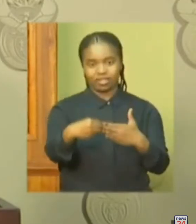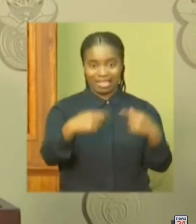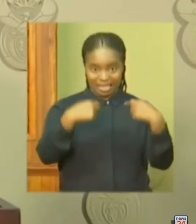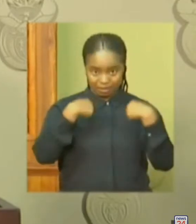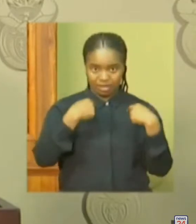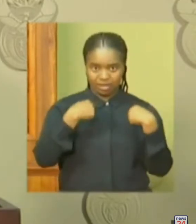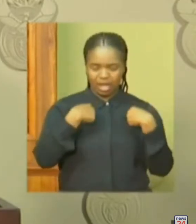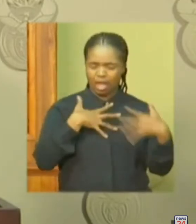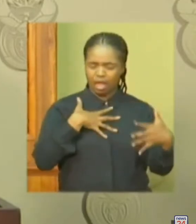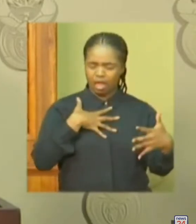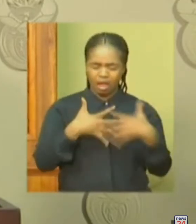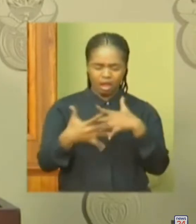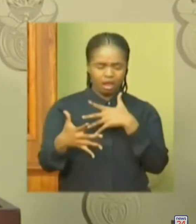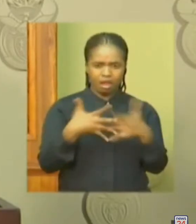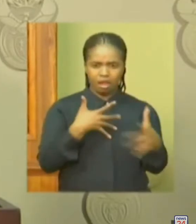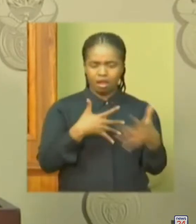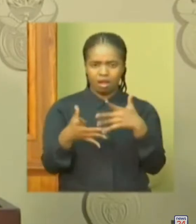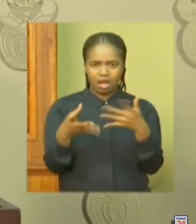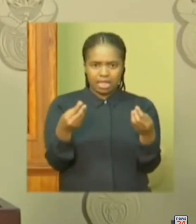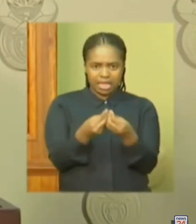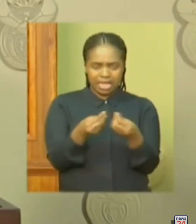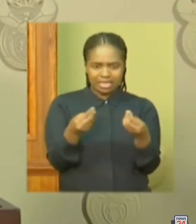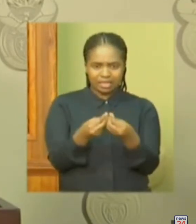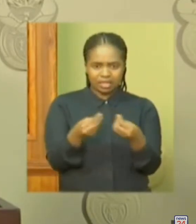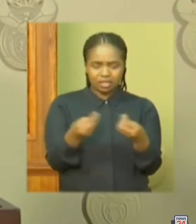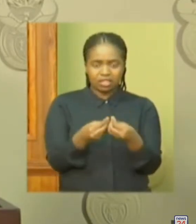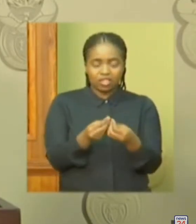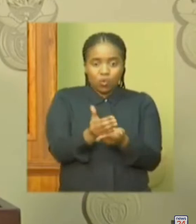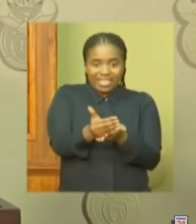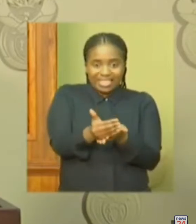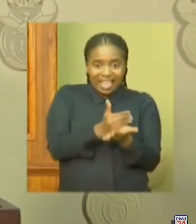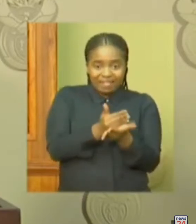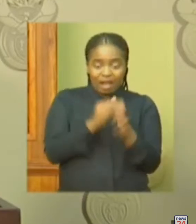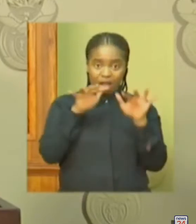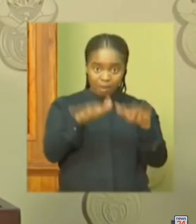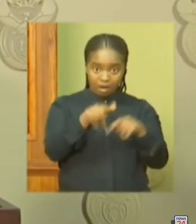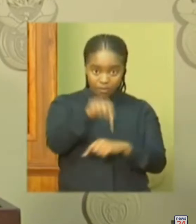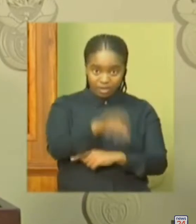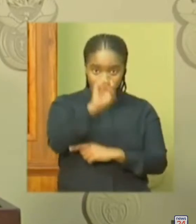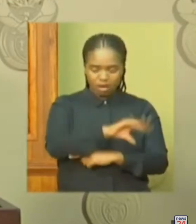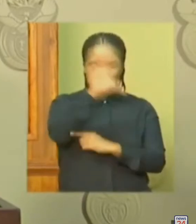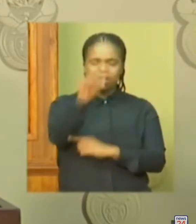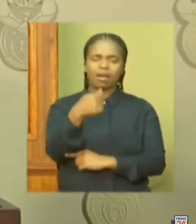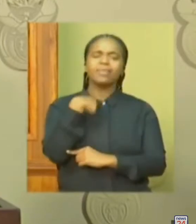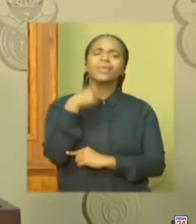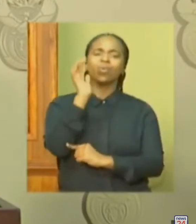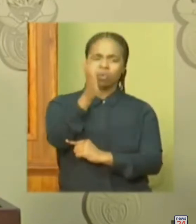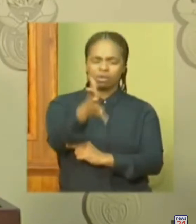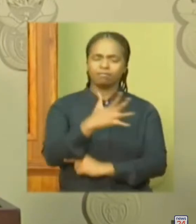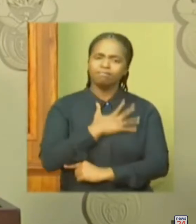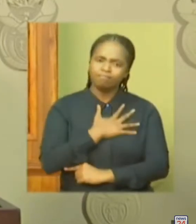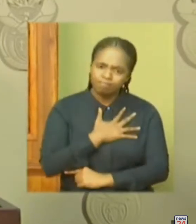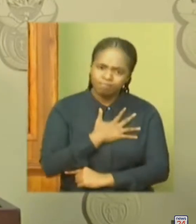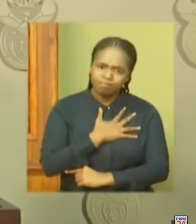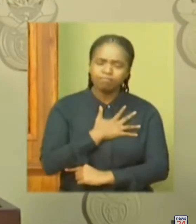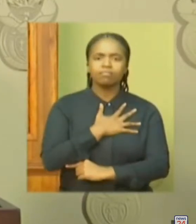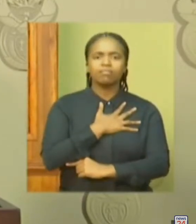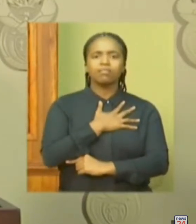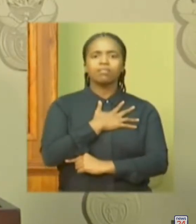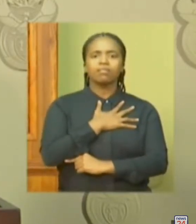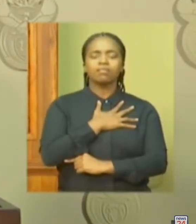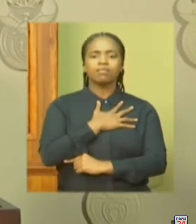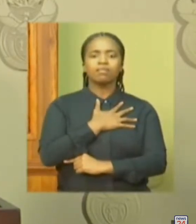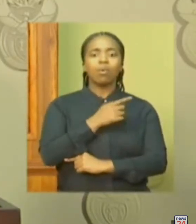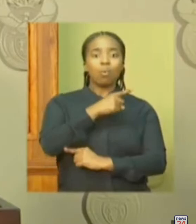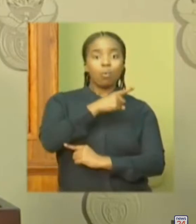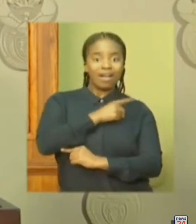whatever action is necessary to safeguard the life, the dignity, and the interests